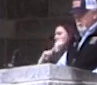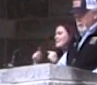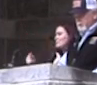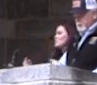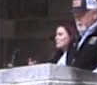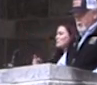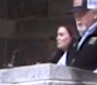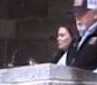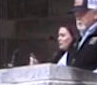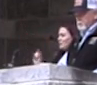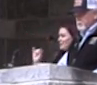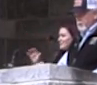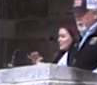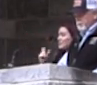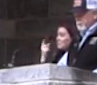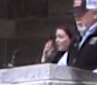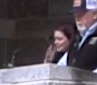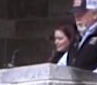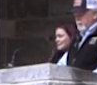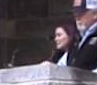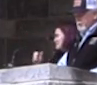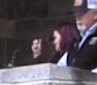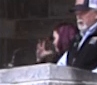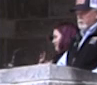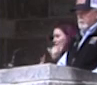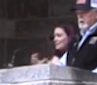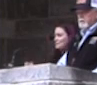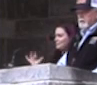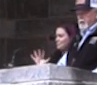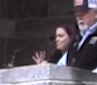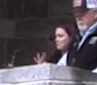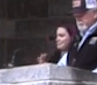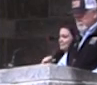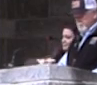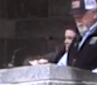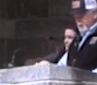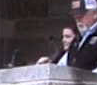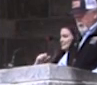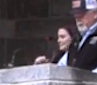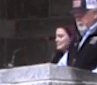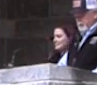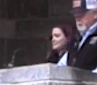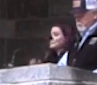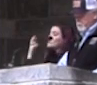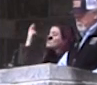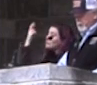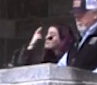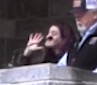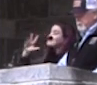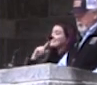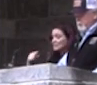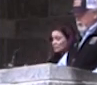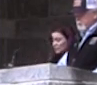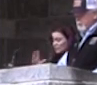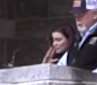actions, but disregarding his wounds, rallied the men about him and repelled the attack. Realizing that his wounds would